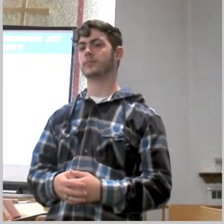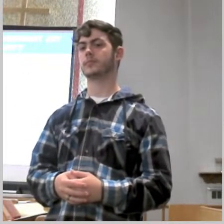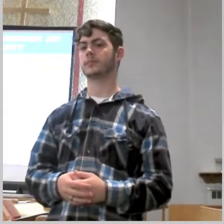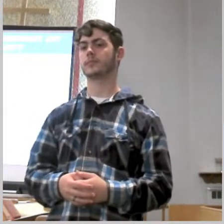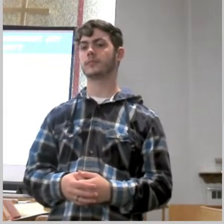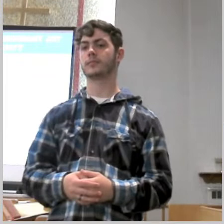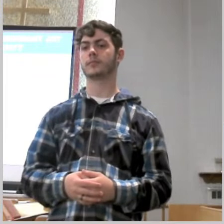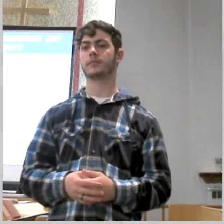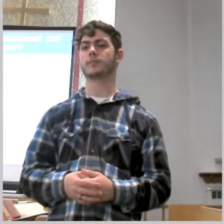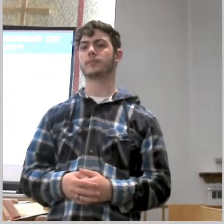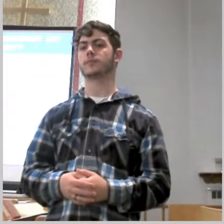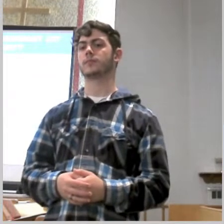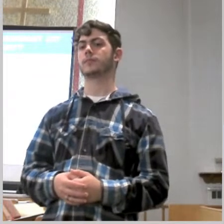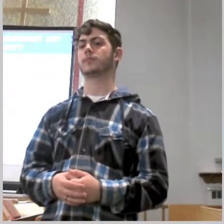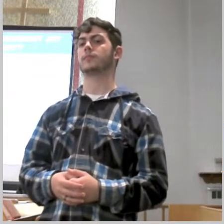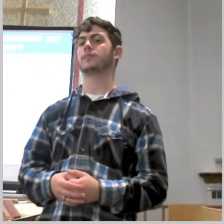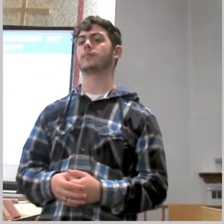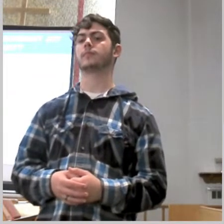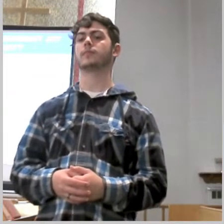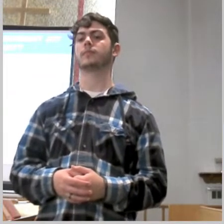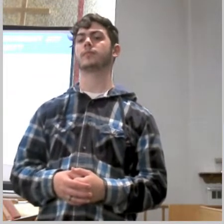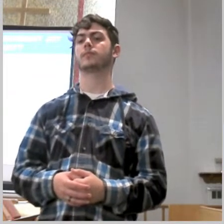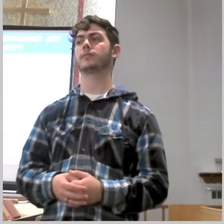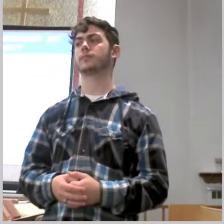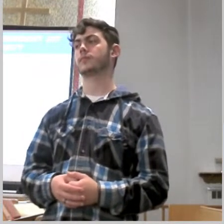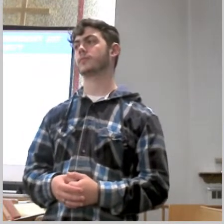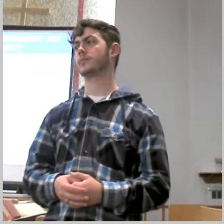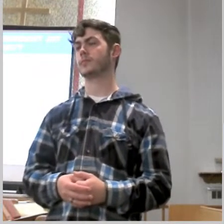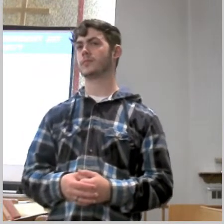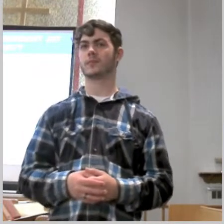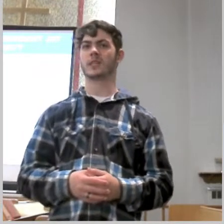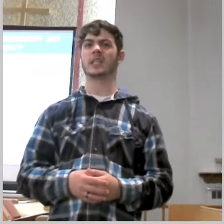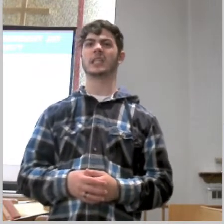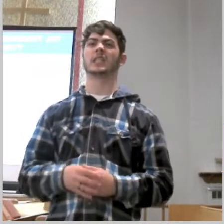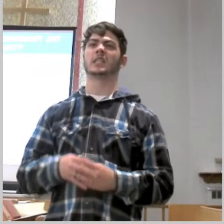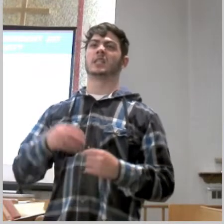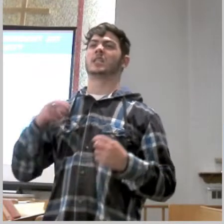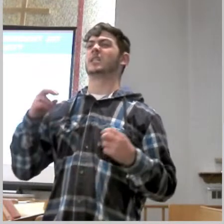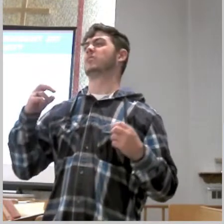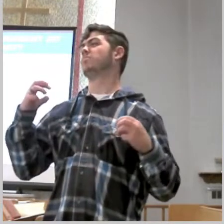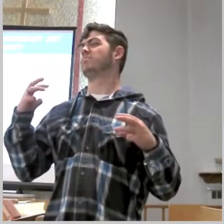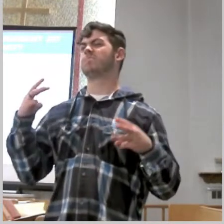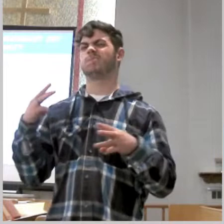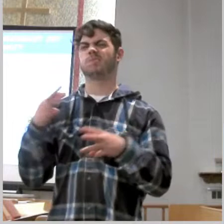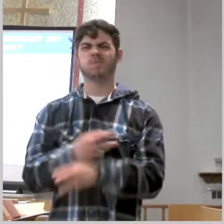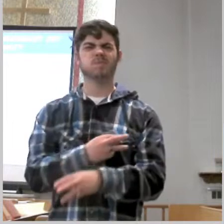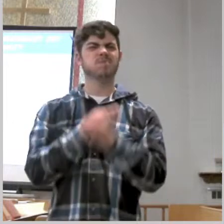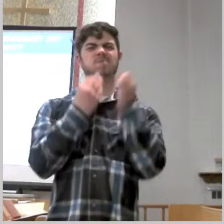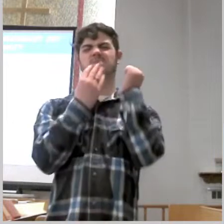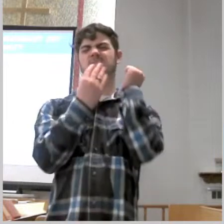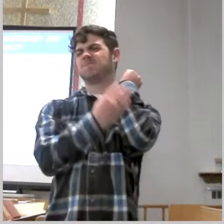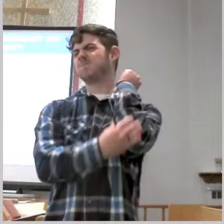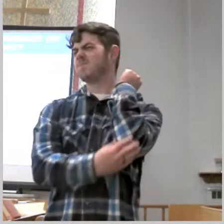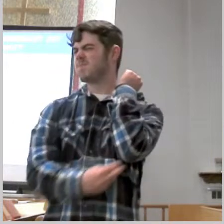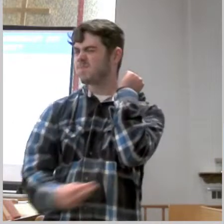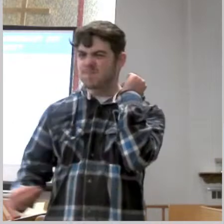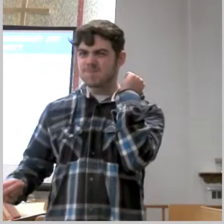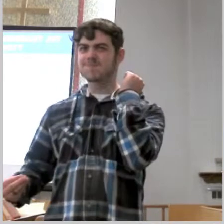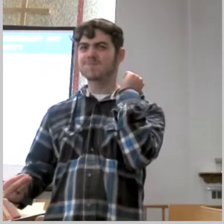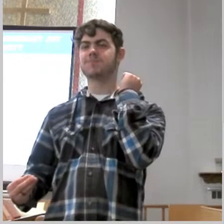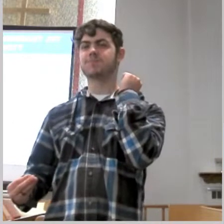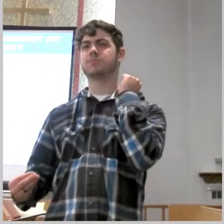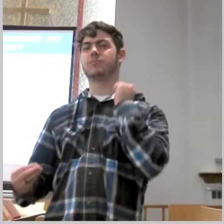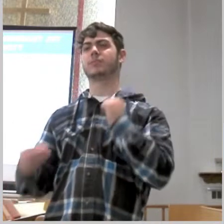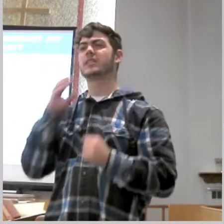poverty overflowing in generosity, this extreme poverty that they were experiencing didn't really hold them